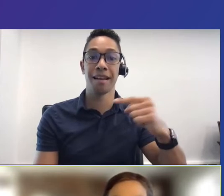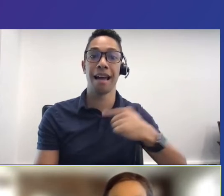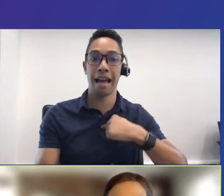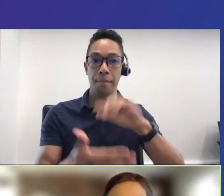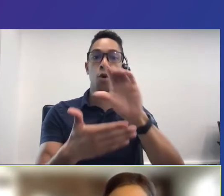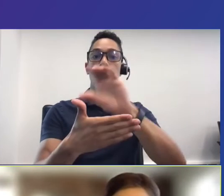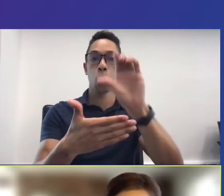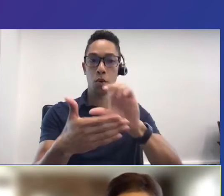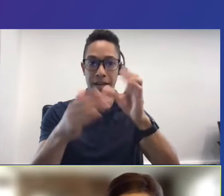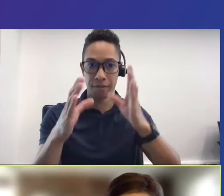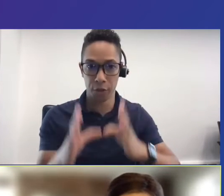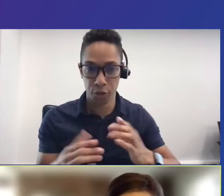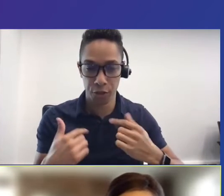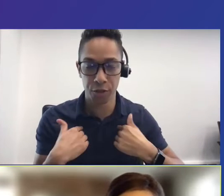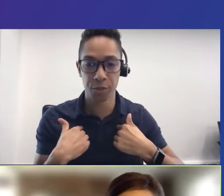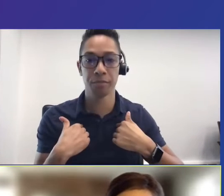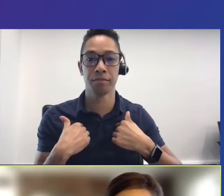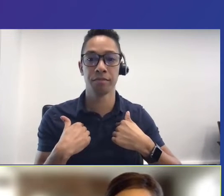am